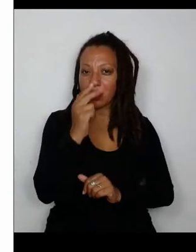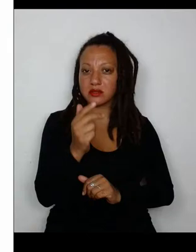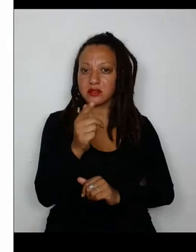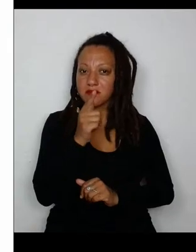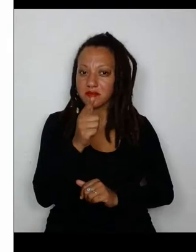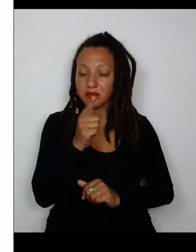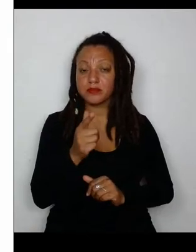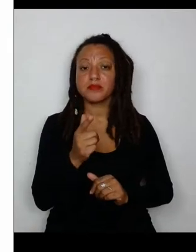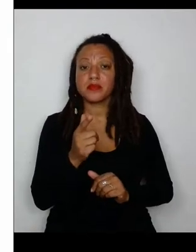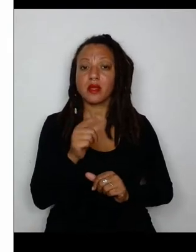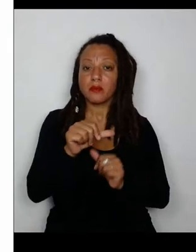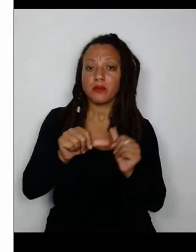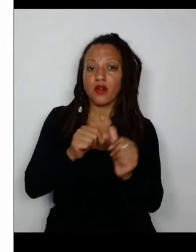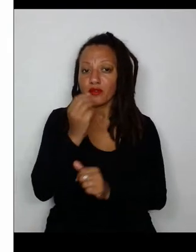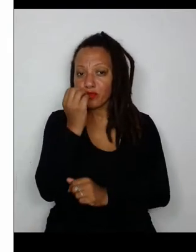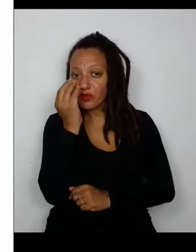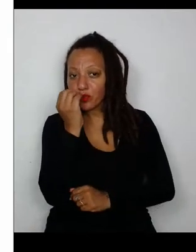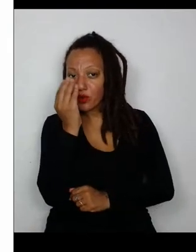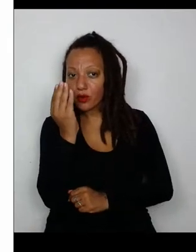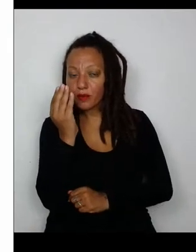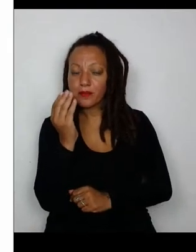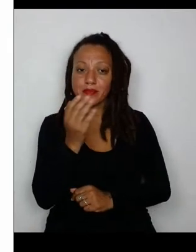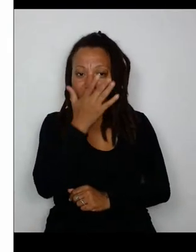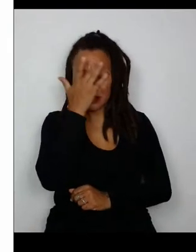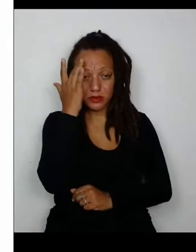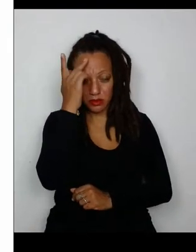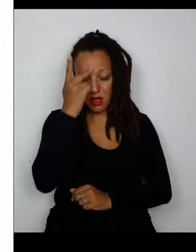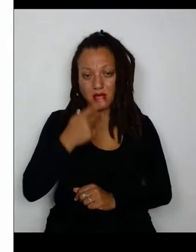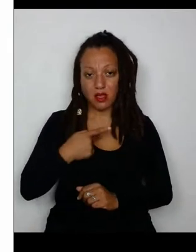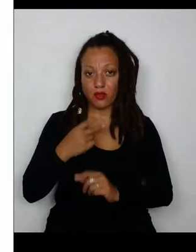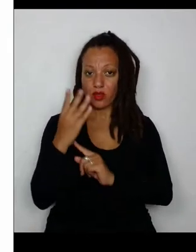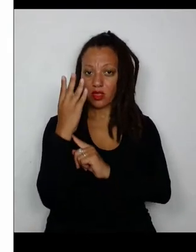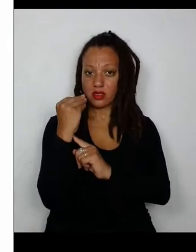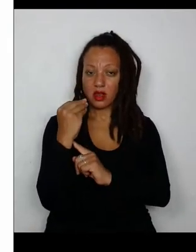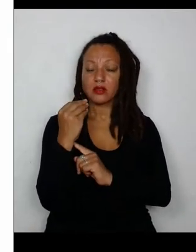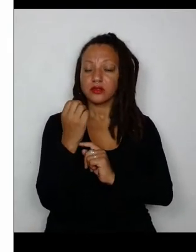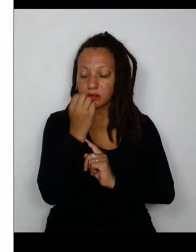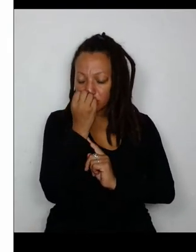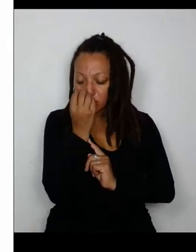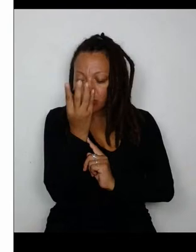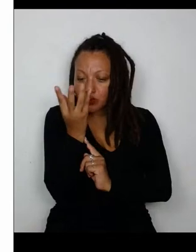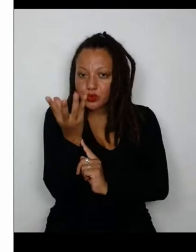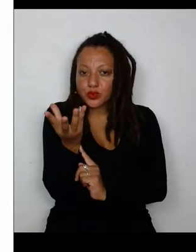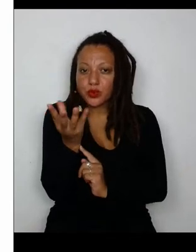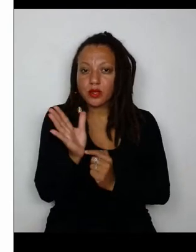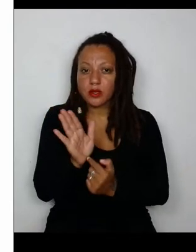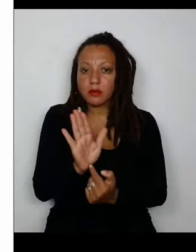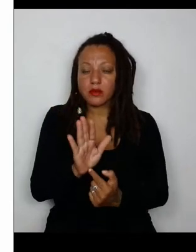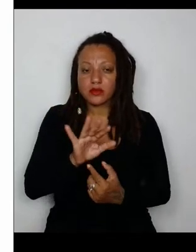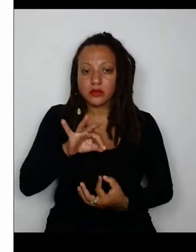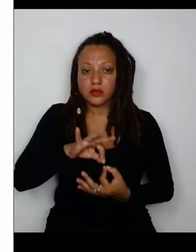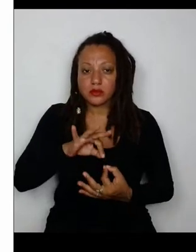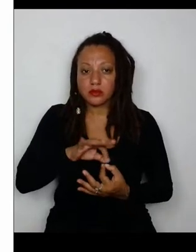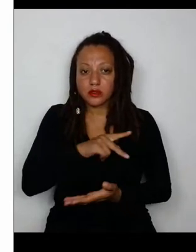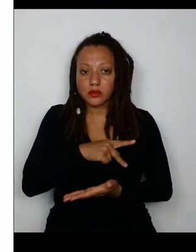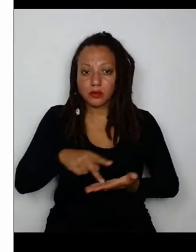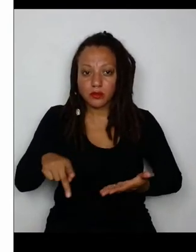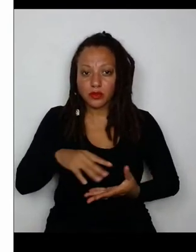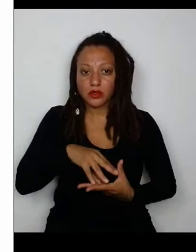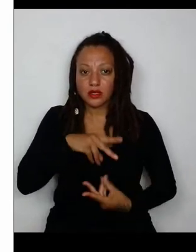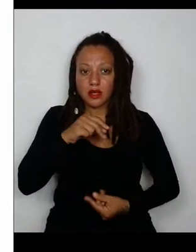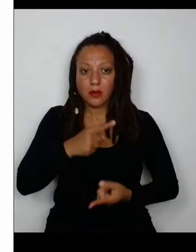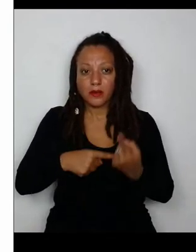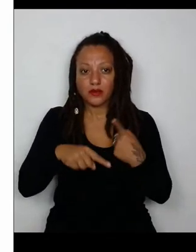flowers symbolizes and evolved pure spirit intensifies the masculine feminine ambiguity the cells